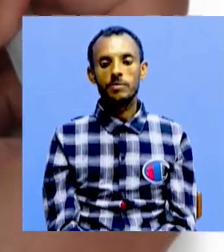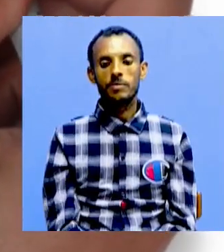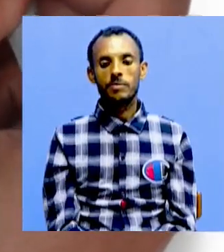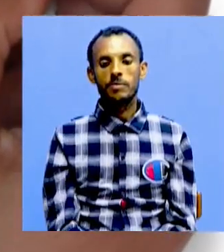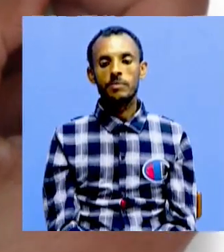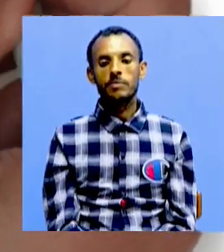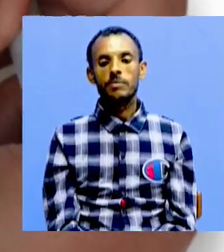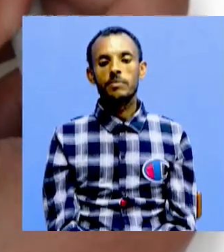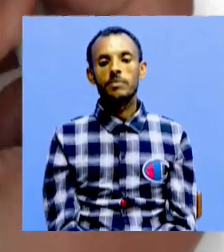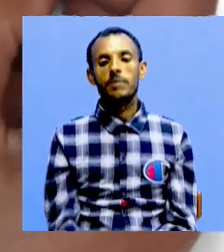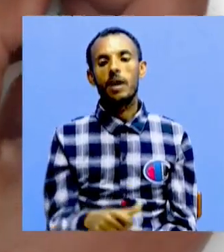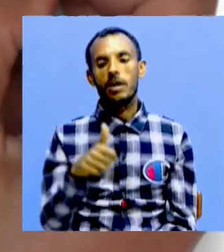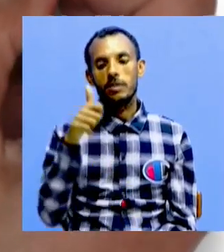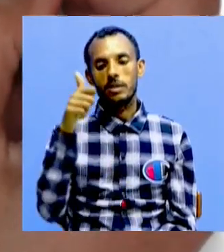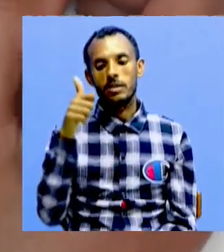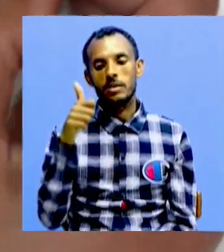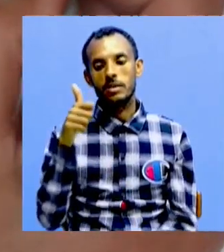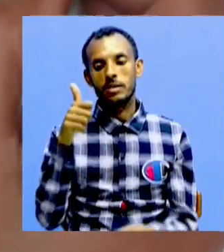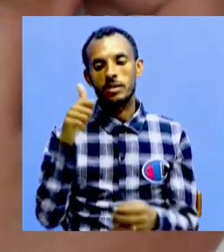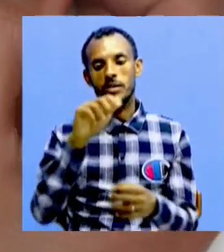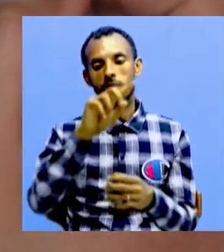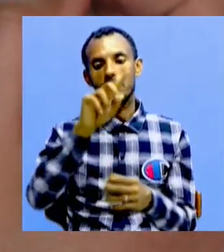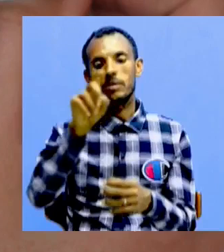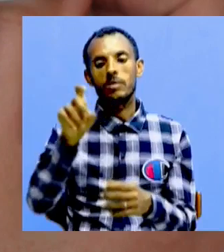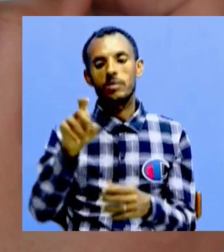Then another one, the third,